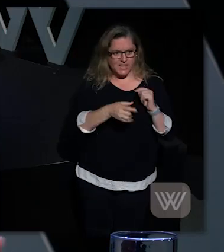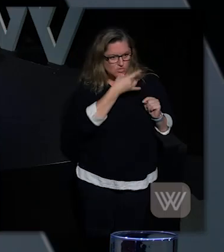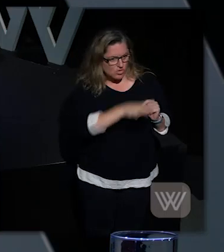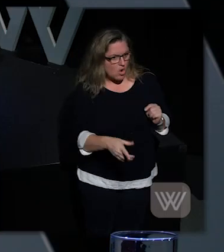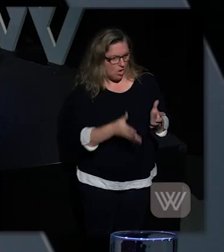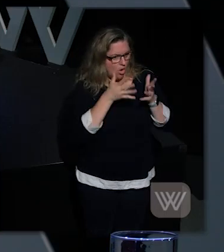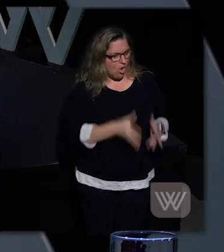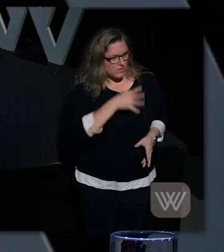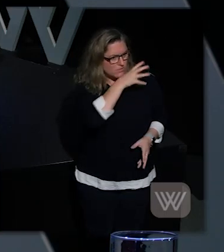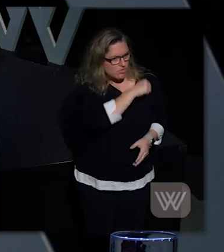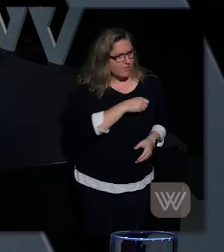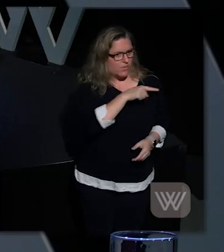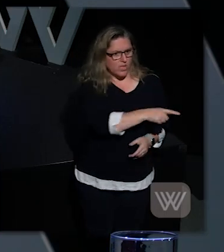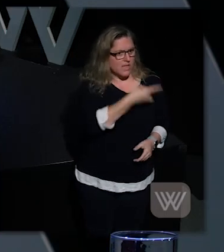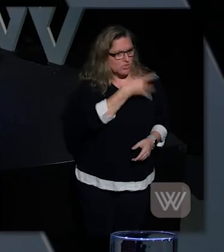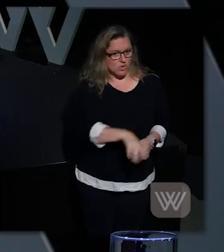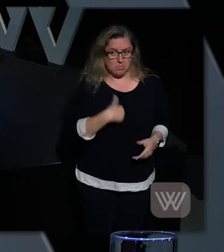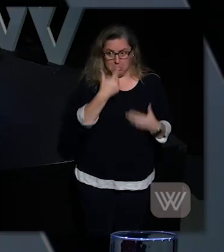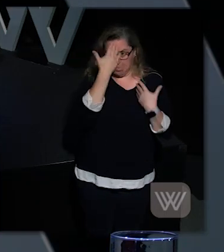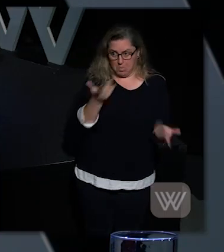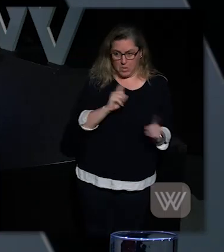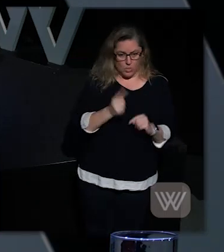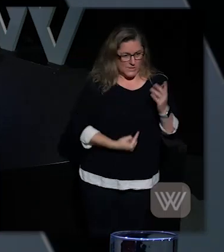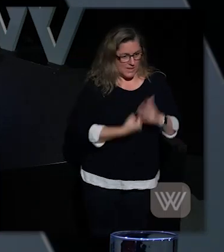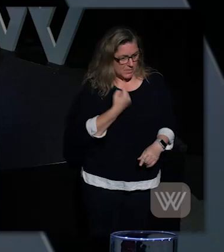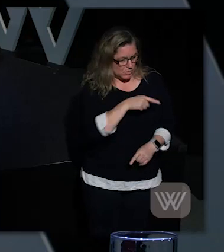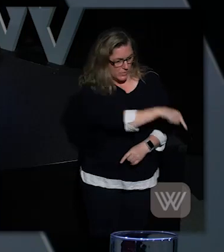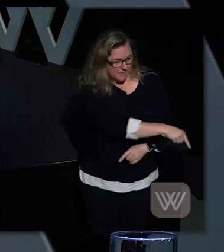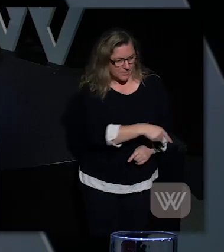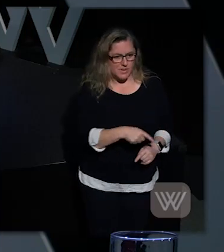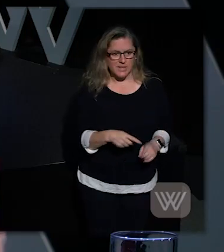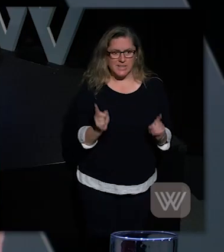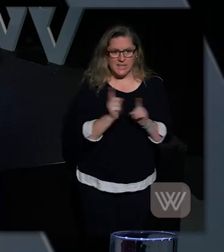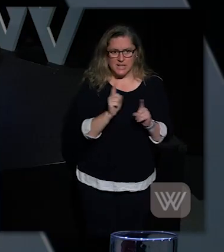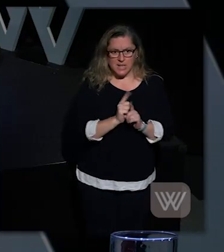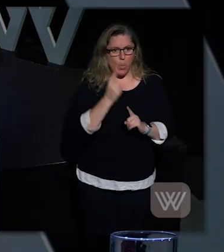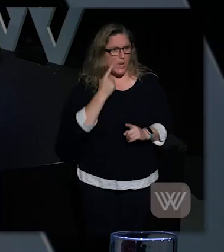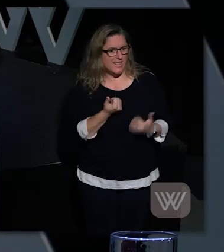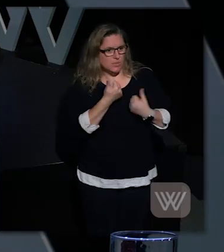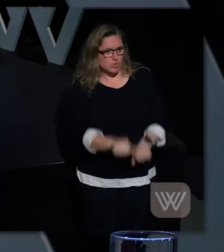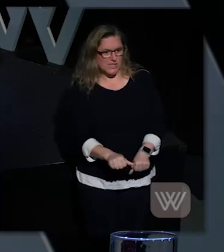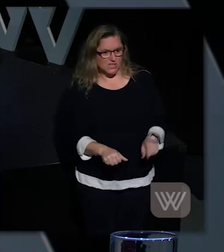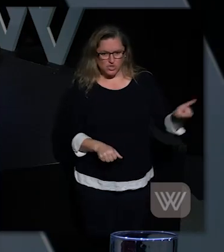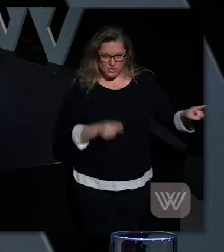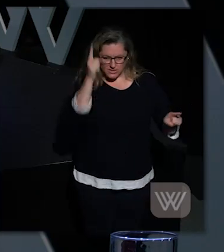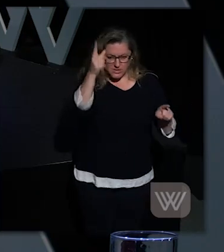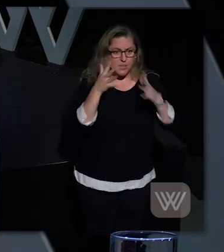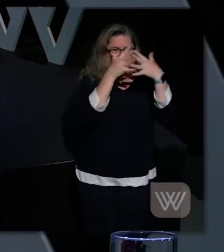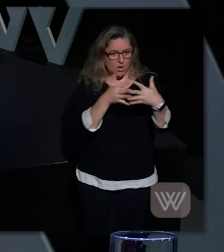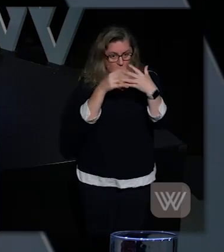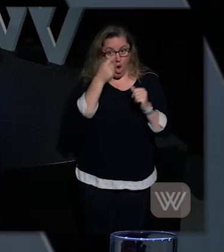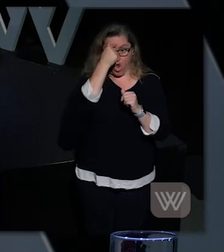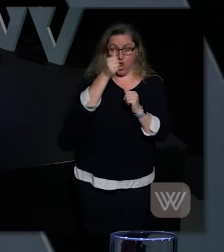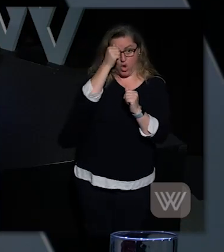have a lot of grief for that child. I don't know really what's happened to him. He's sort of in almost like witness protection in the States. I know that he's safe and